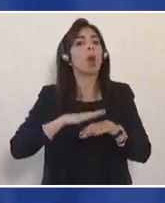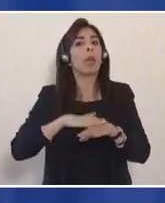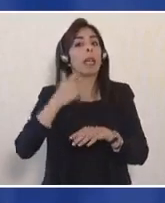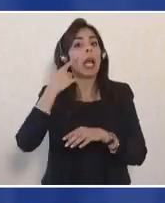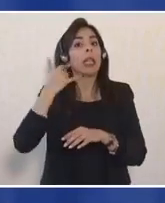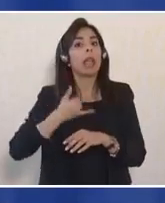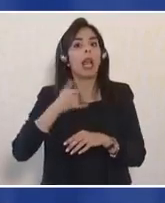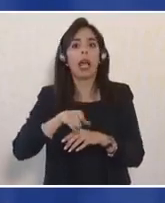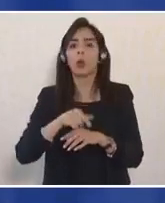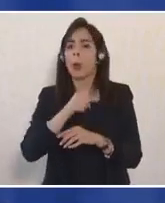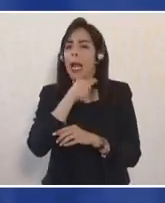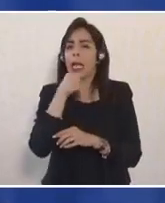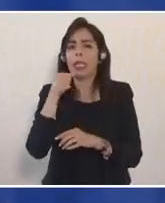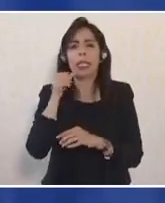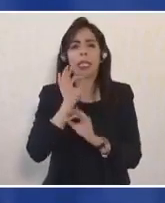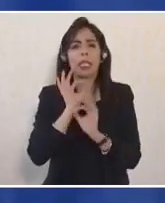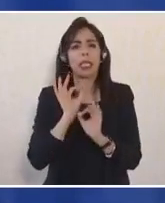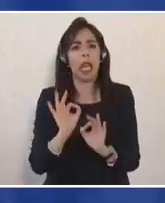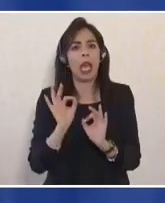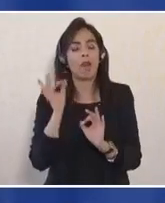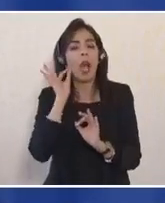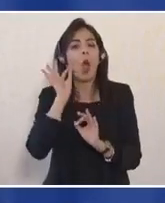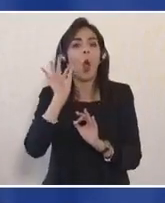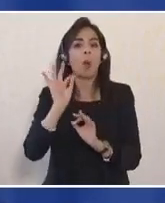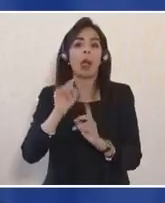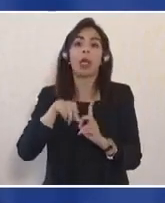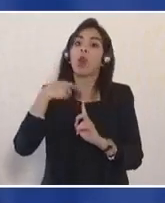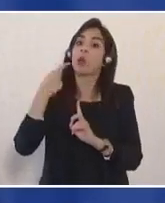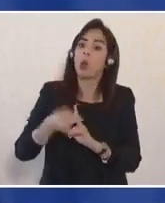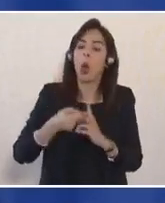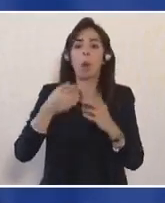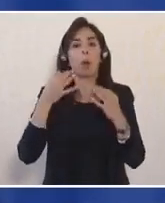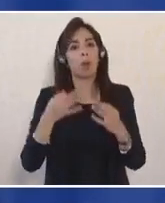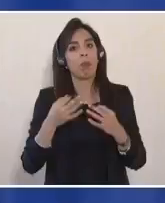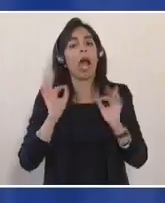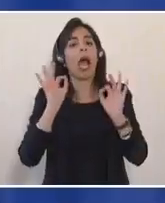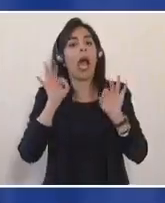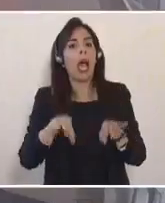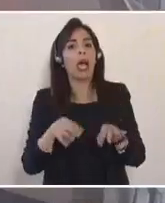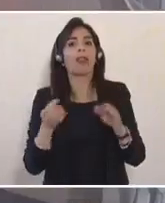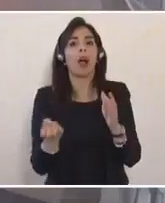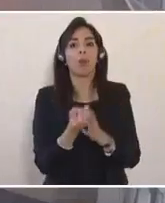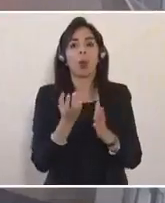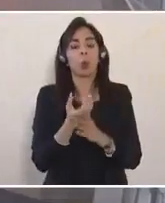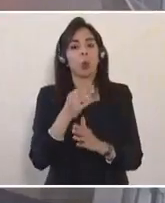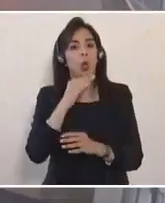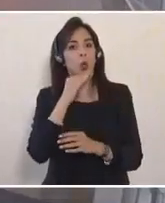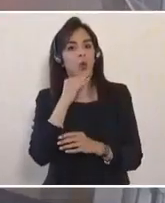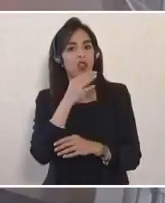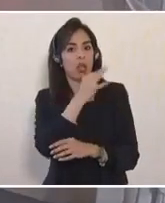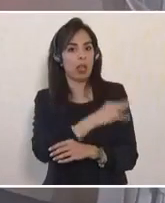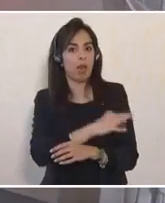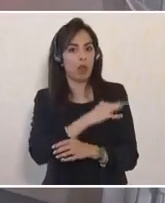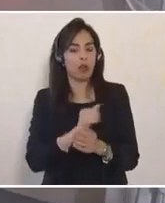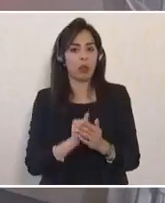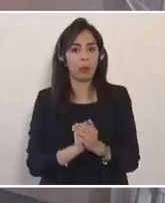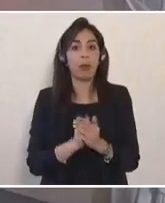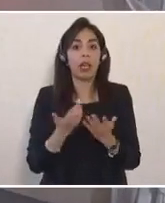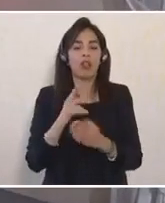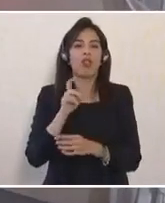Declaration is that the G20 committed to working on this subject